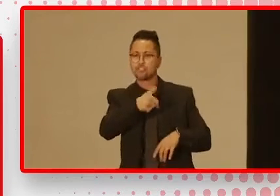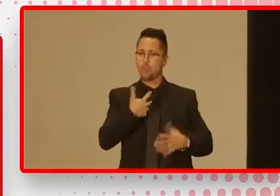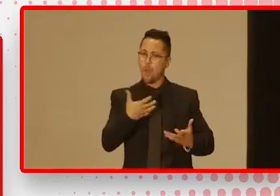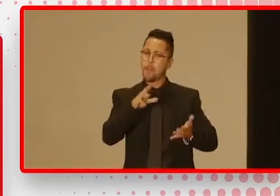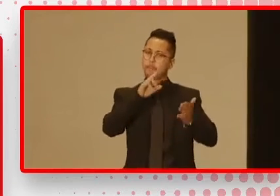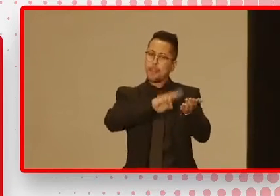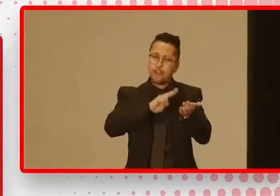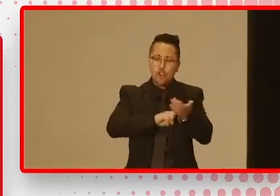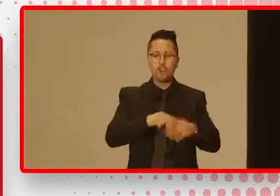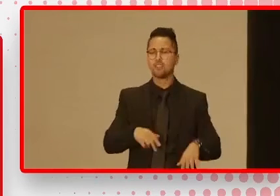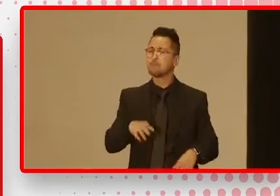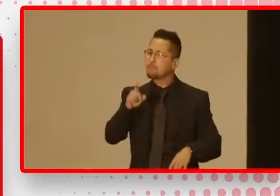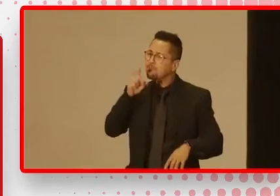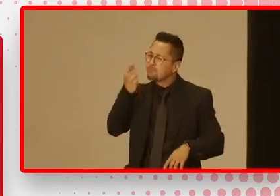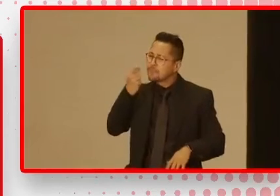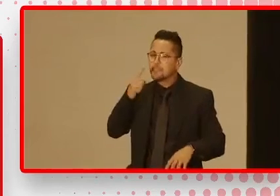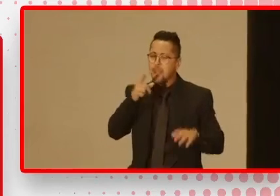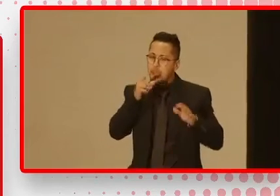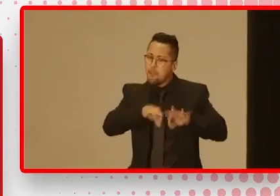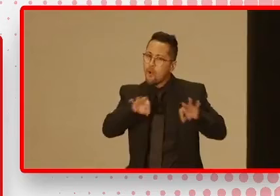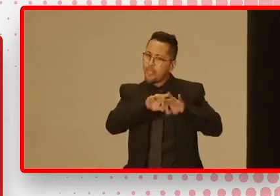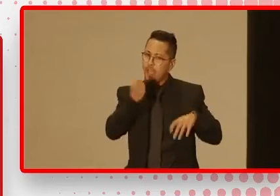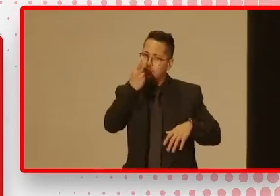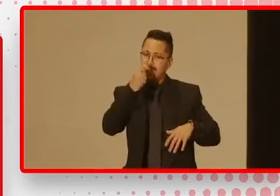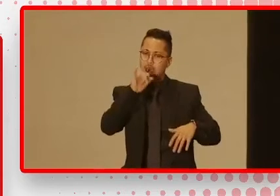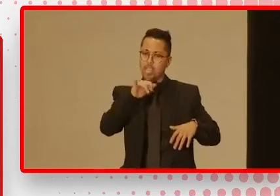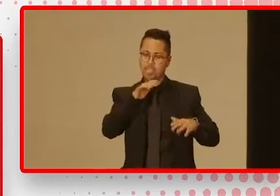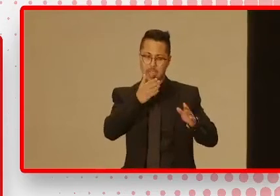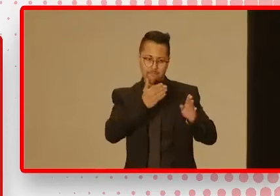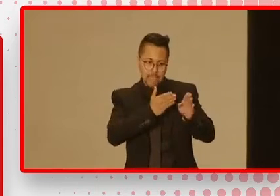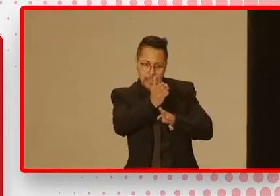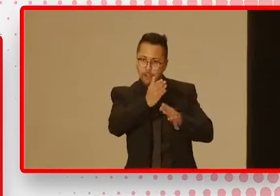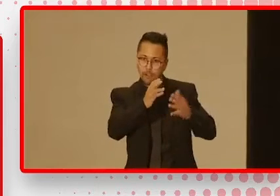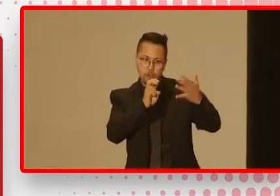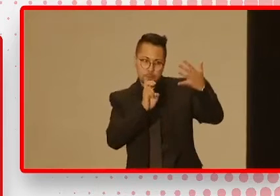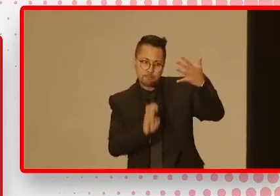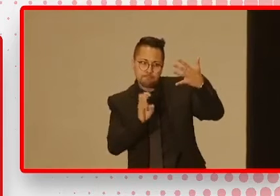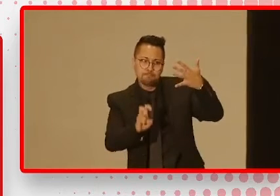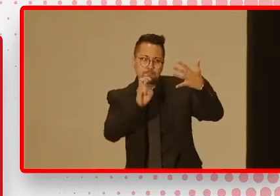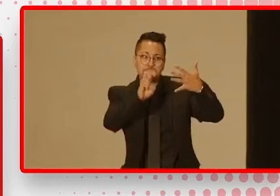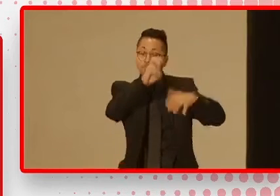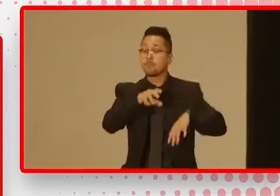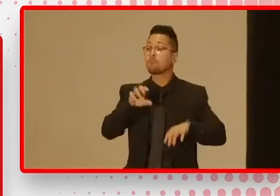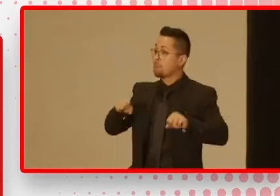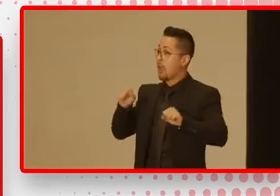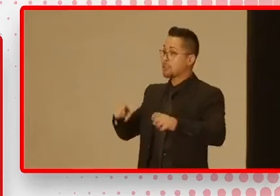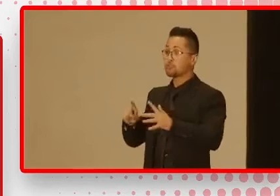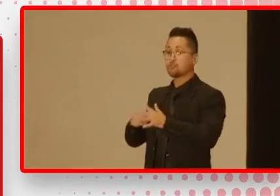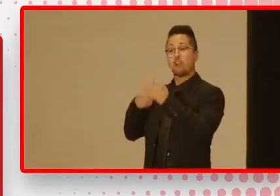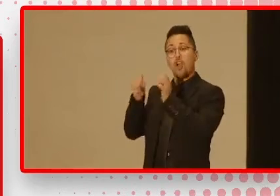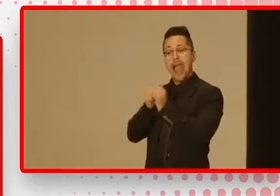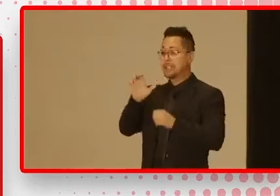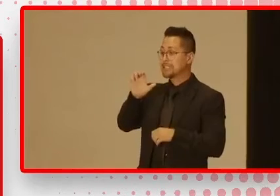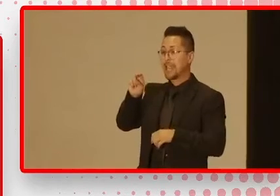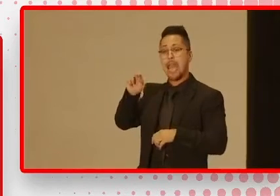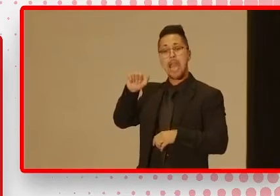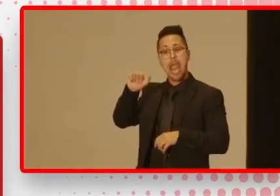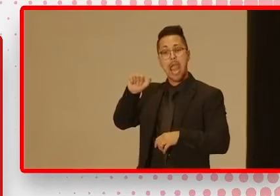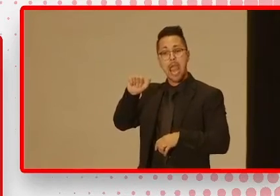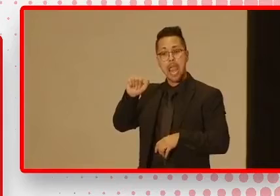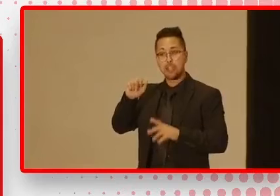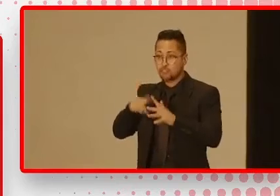to make sure they understand the career ladder in that nurse field. They can go get a CNA, start working, start earning some